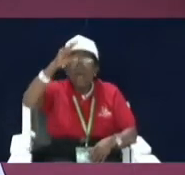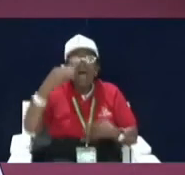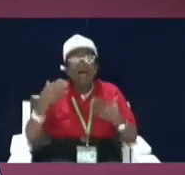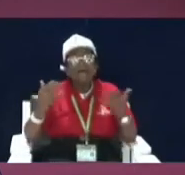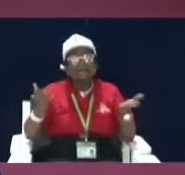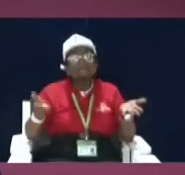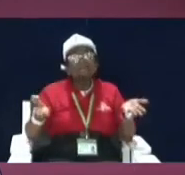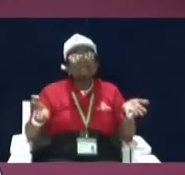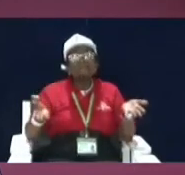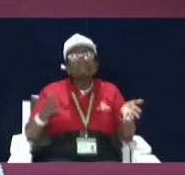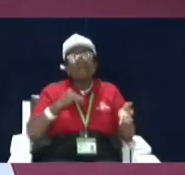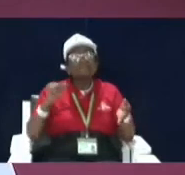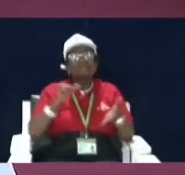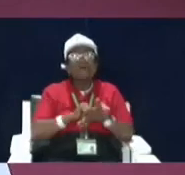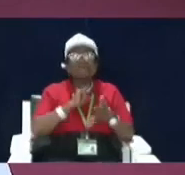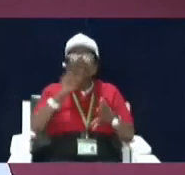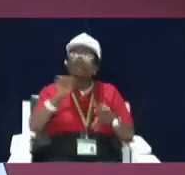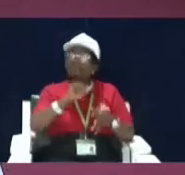And that's a wonder.